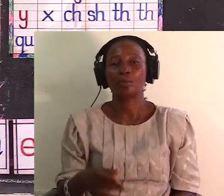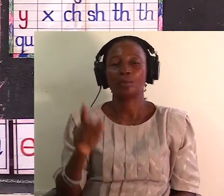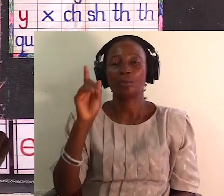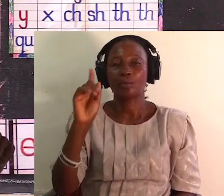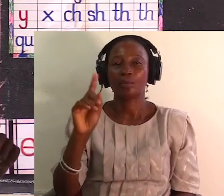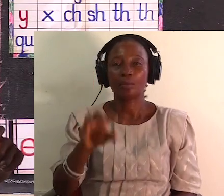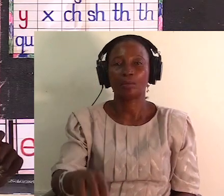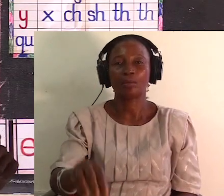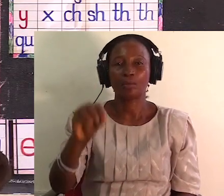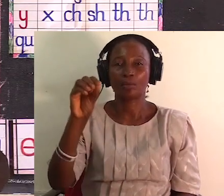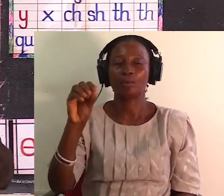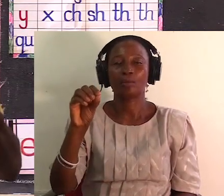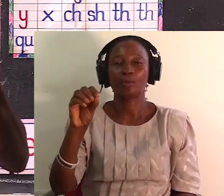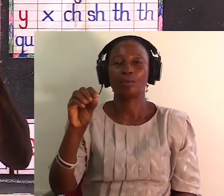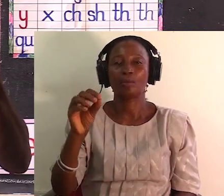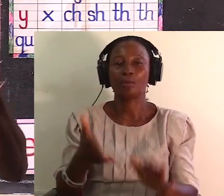listen,